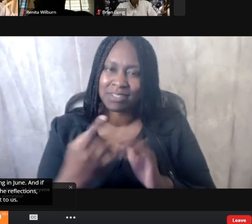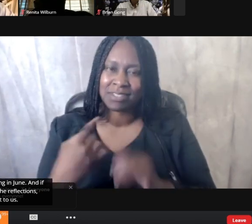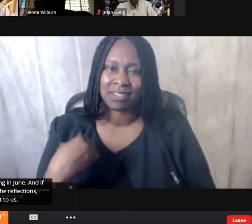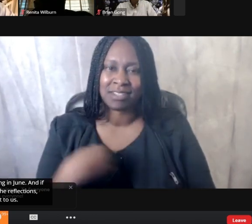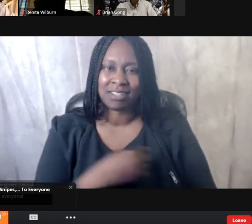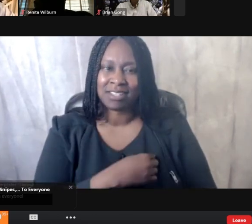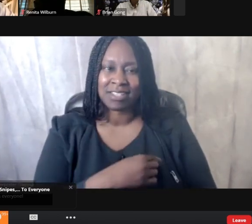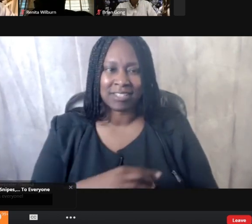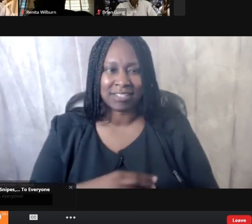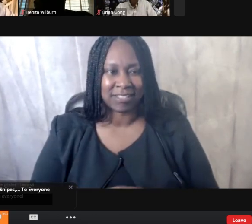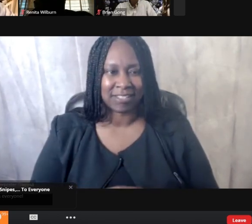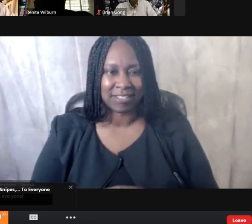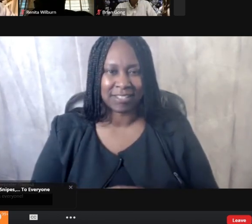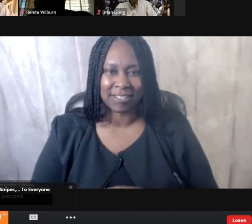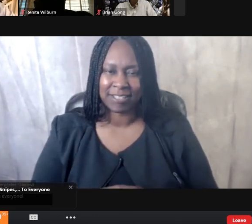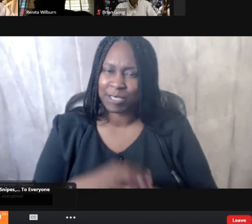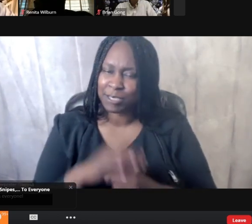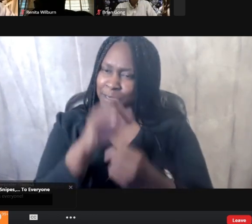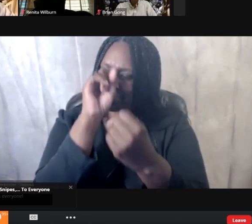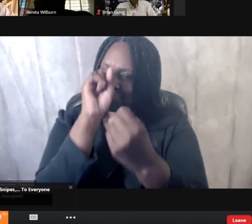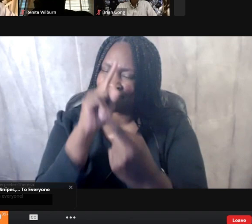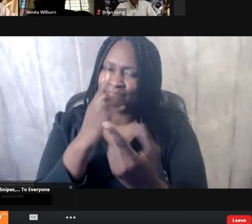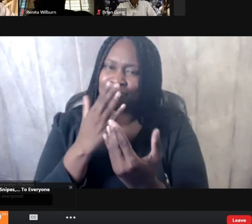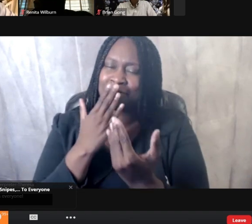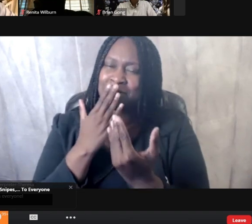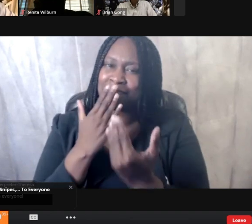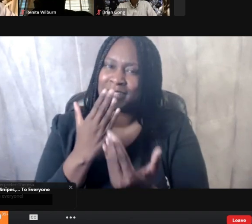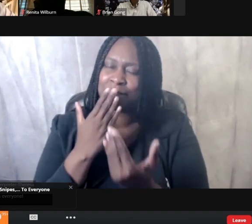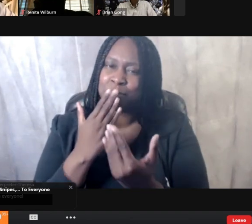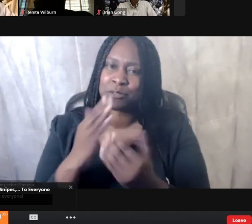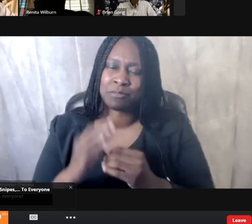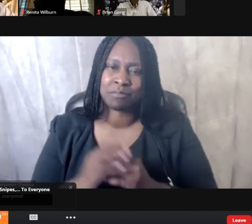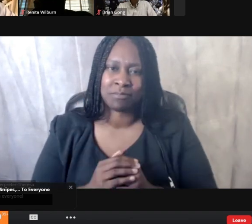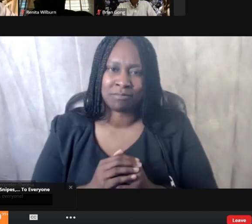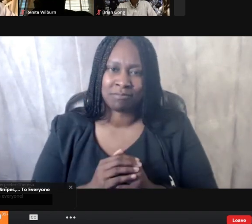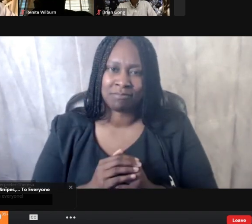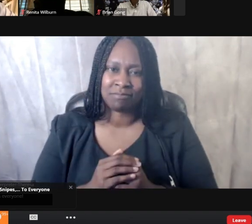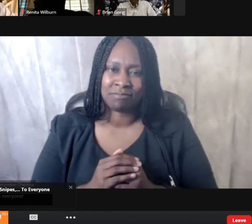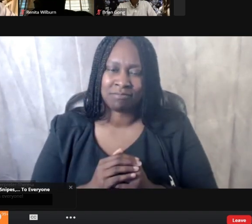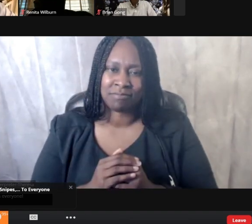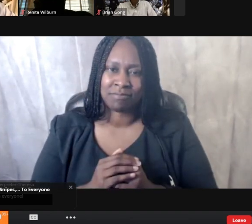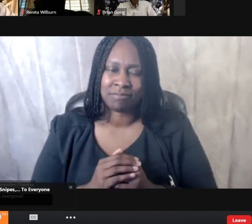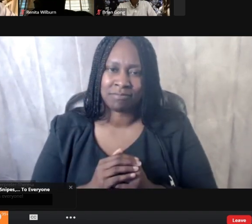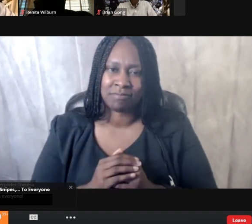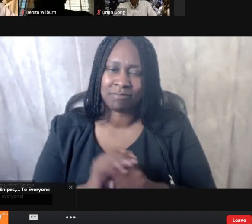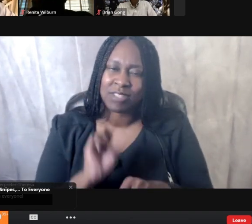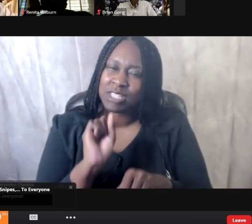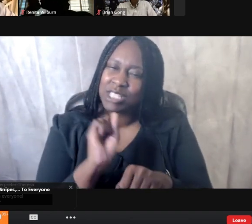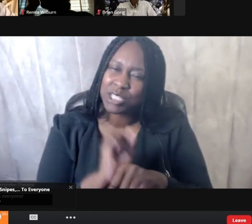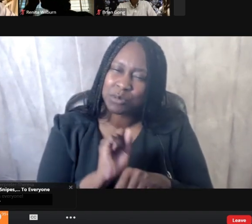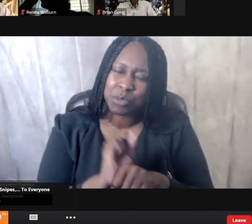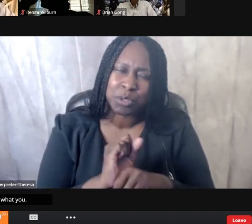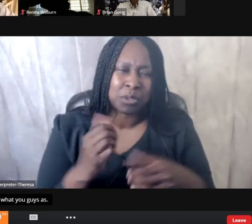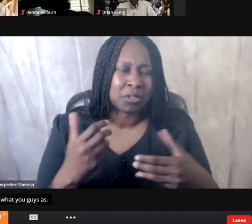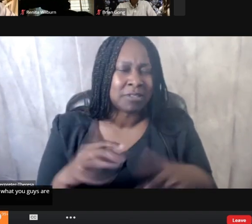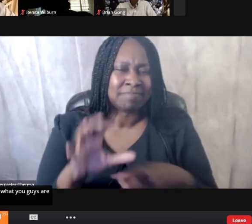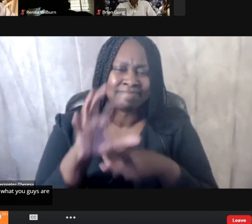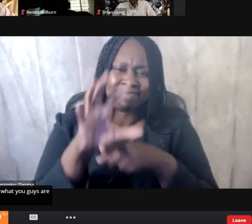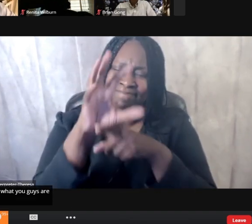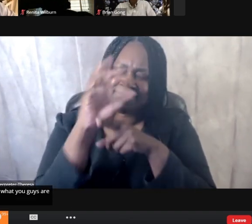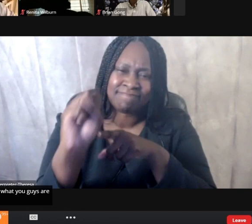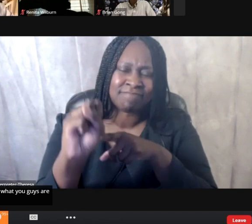Just a big ditto. Thank you. This work is kind of